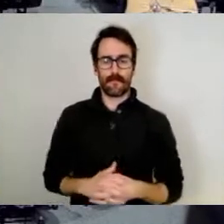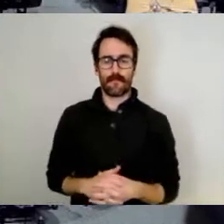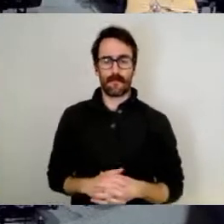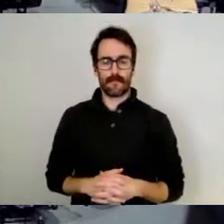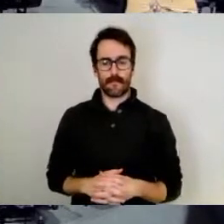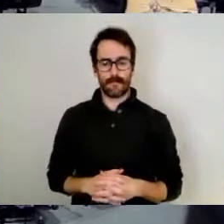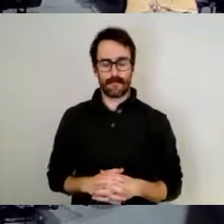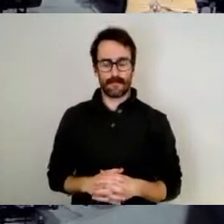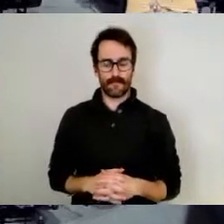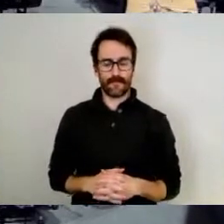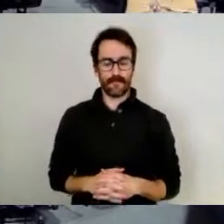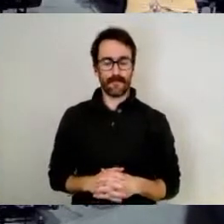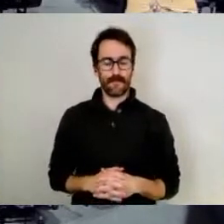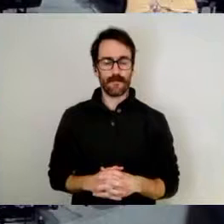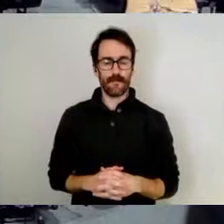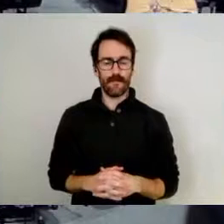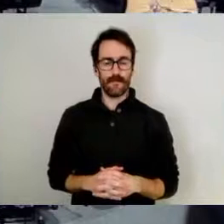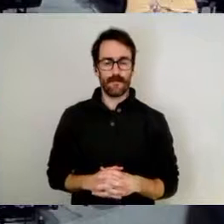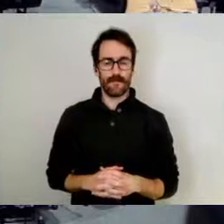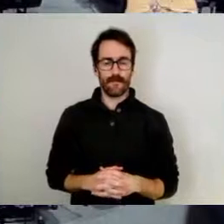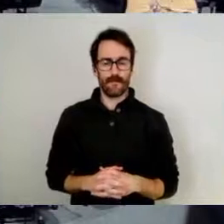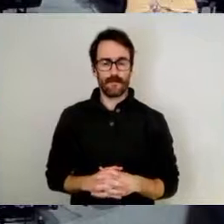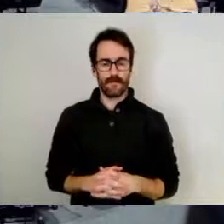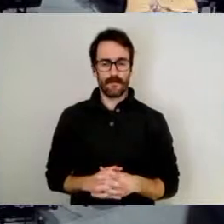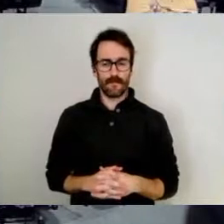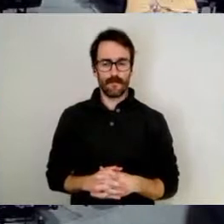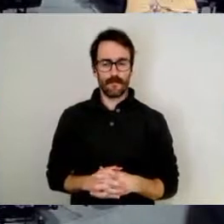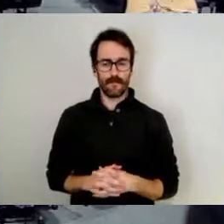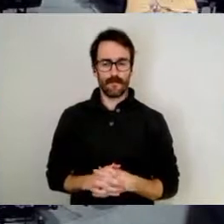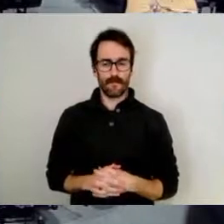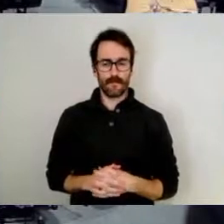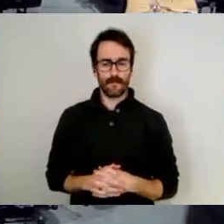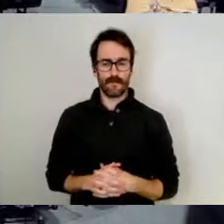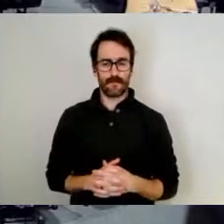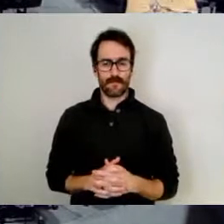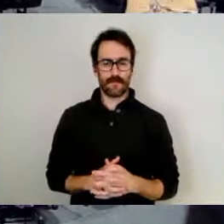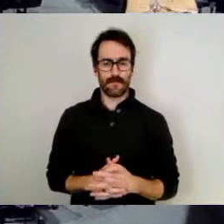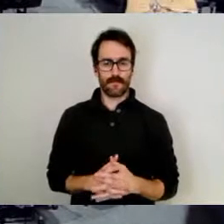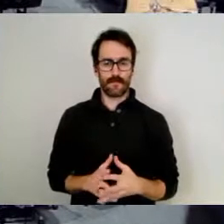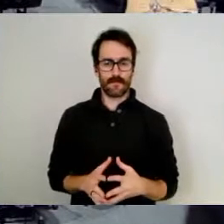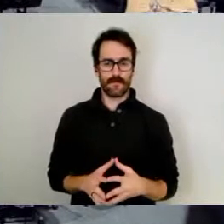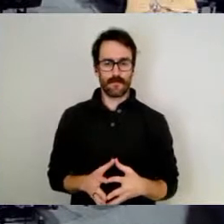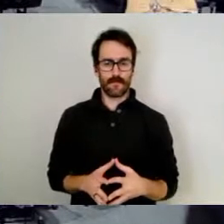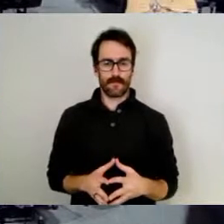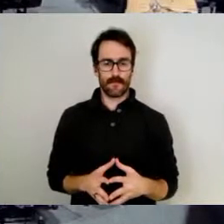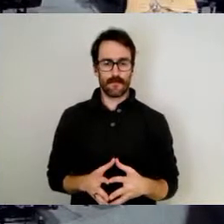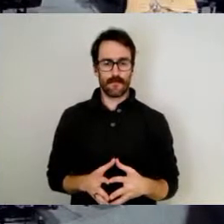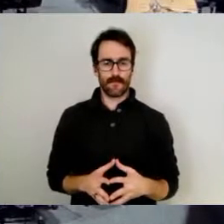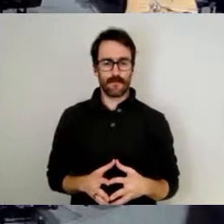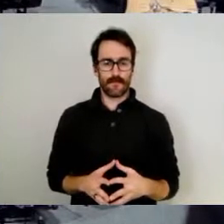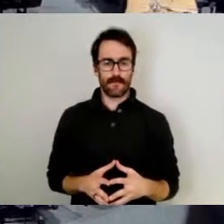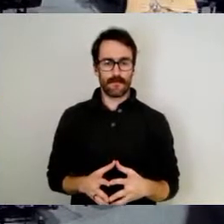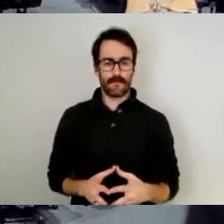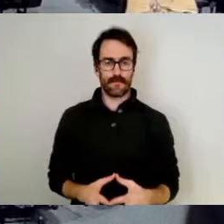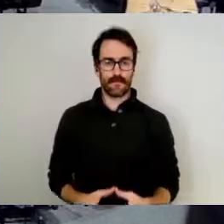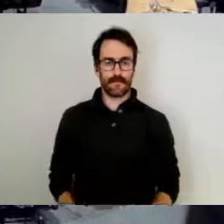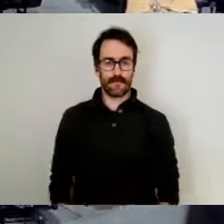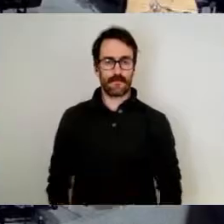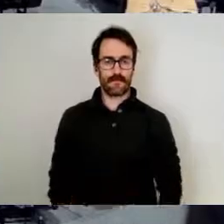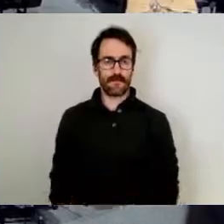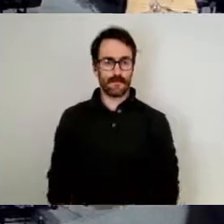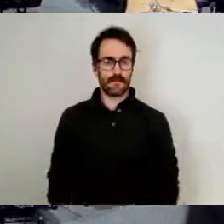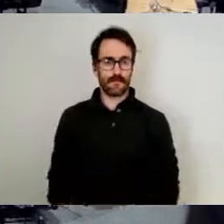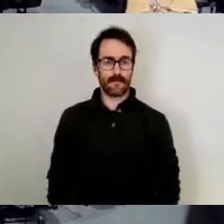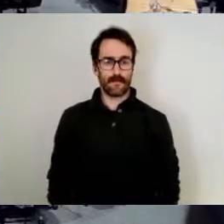it's still going on despite the injunction and despite the efforts of police officers to give them tickets.